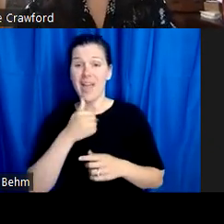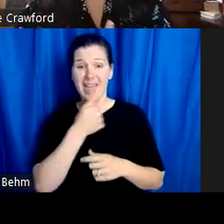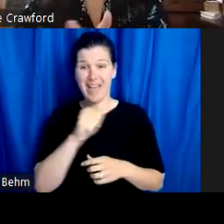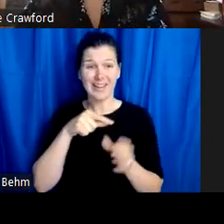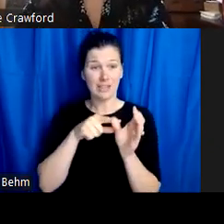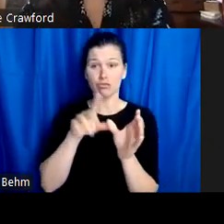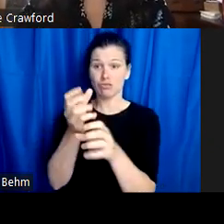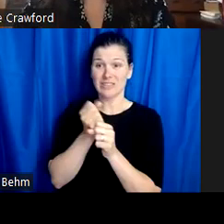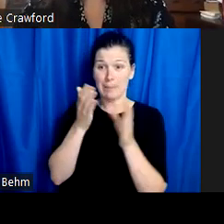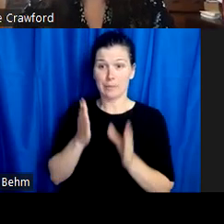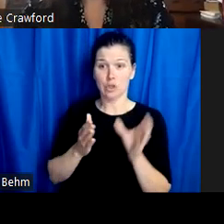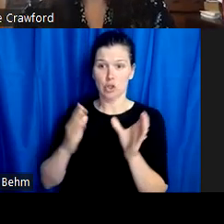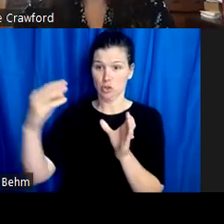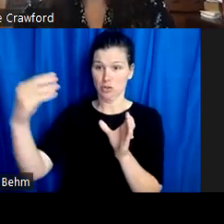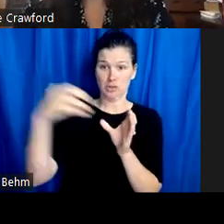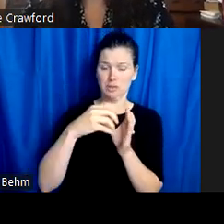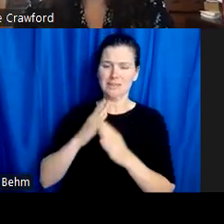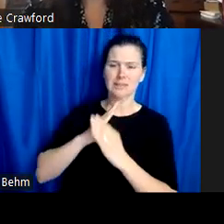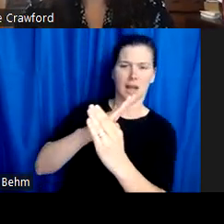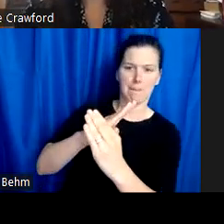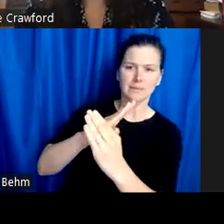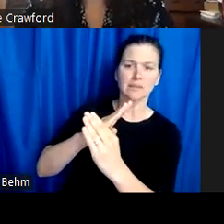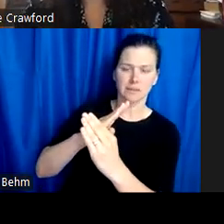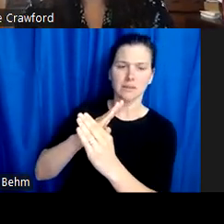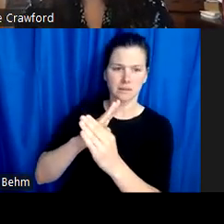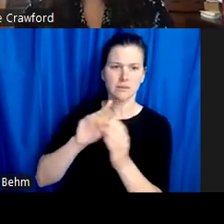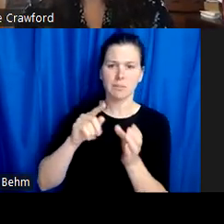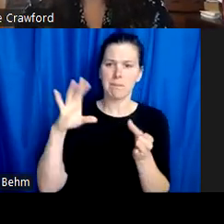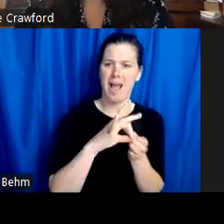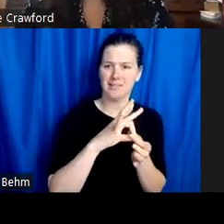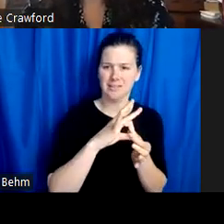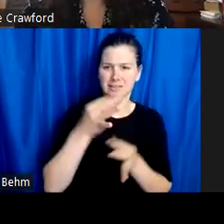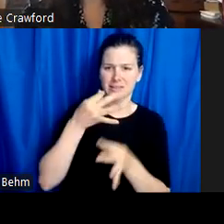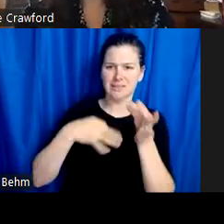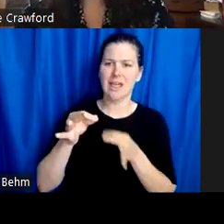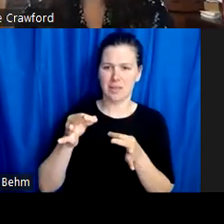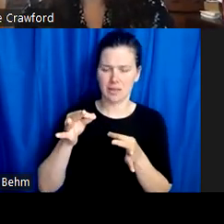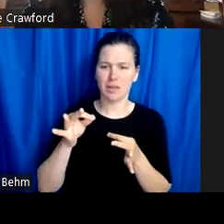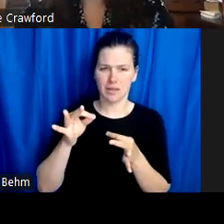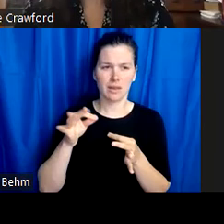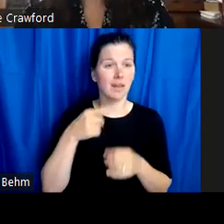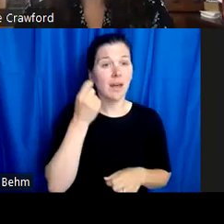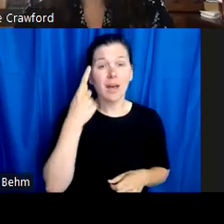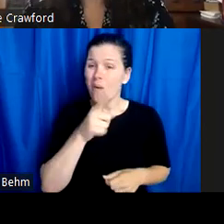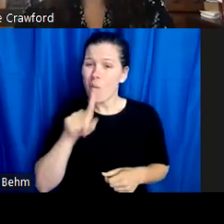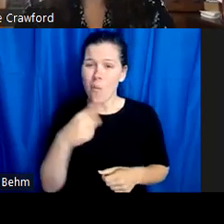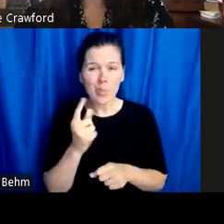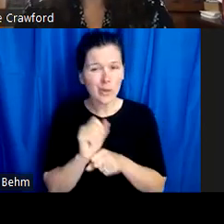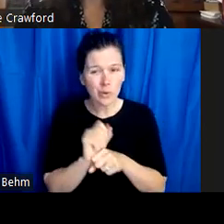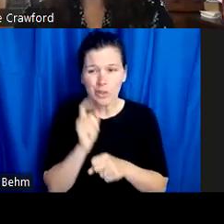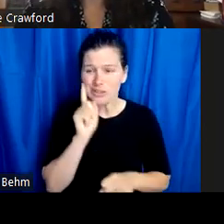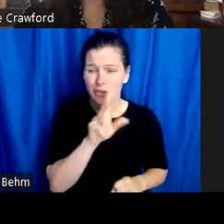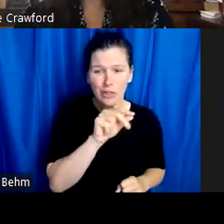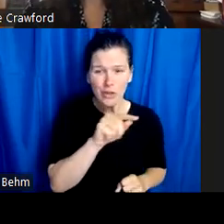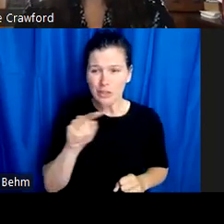one shows, because it binds to it. Now, only works for 30 to 90 minutes. So you